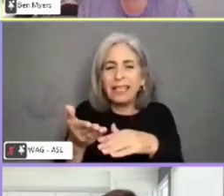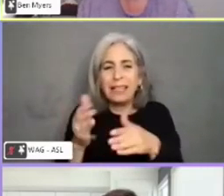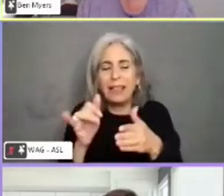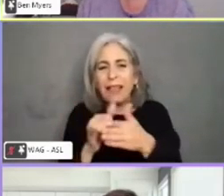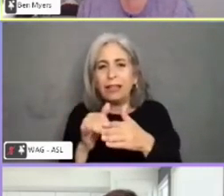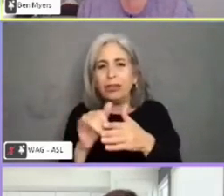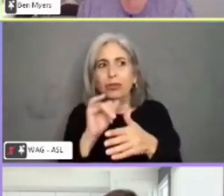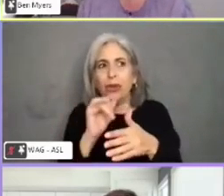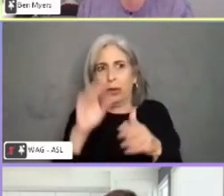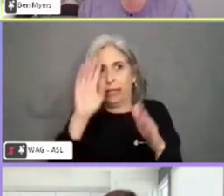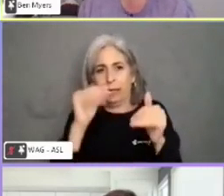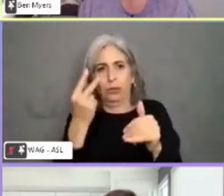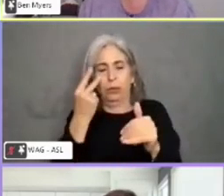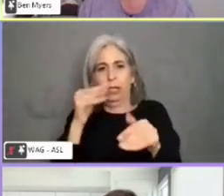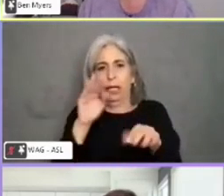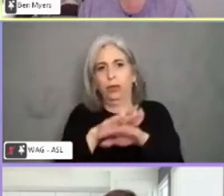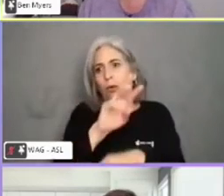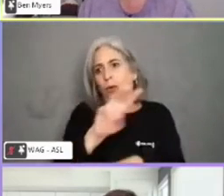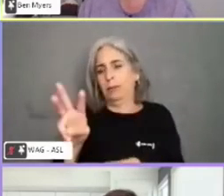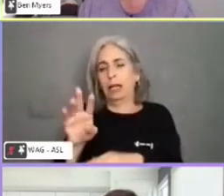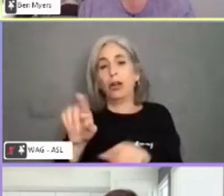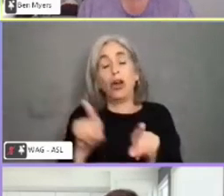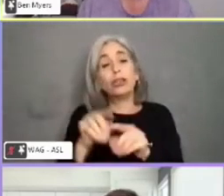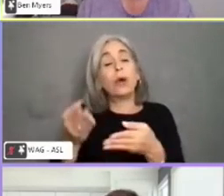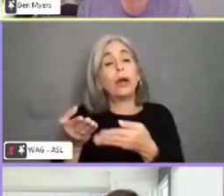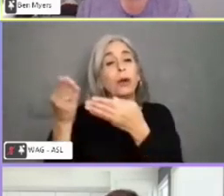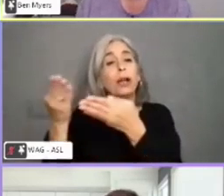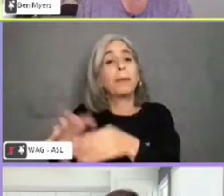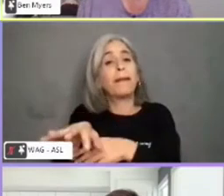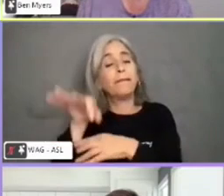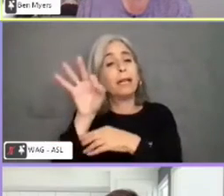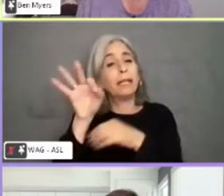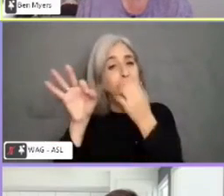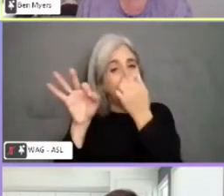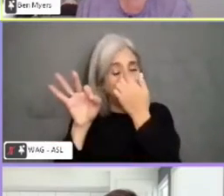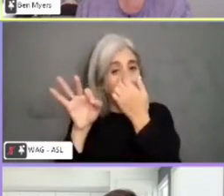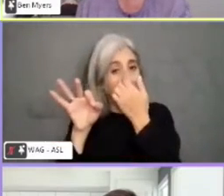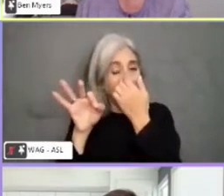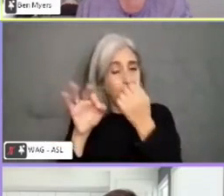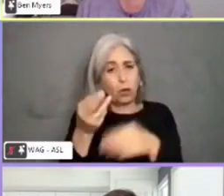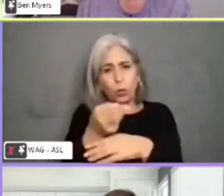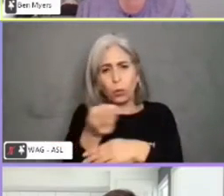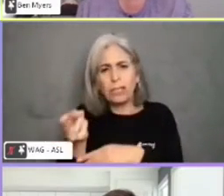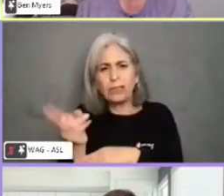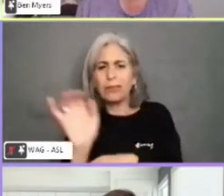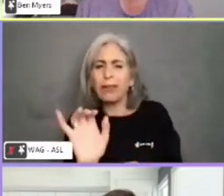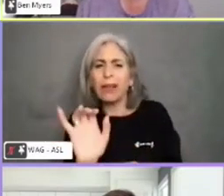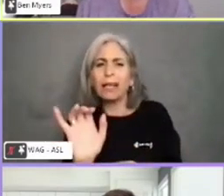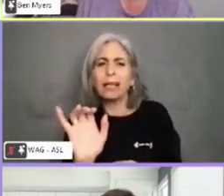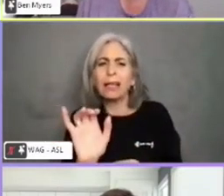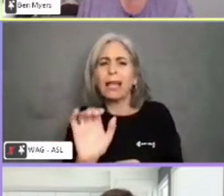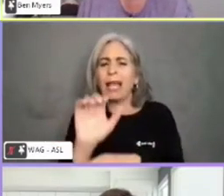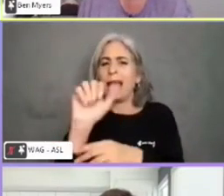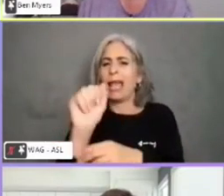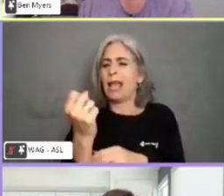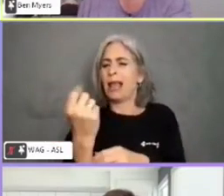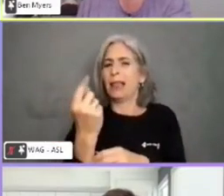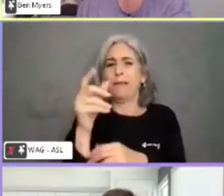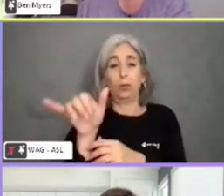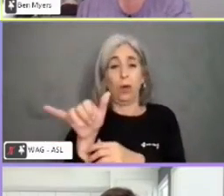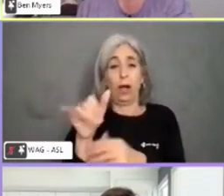website. I also would recommend finding resources like the A11Y